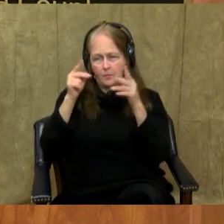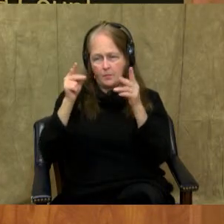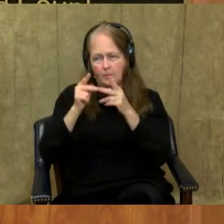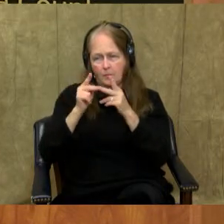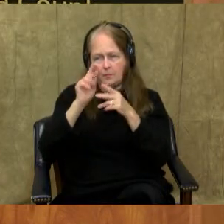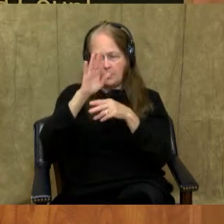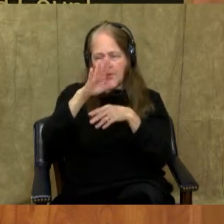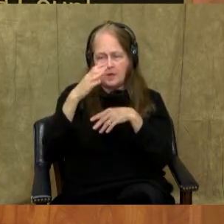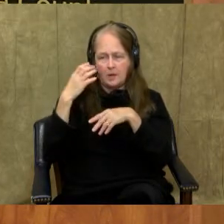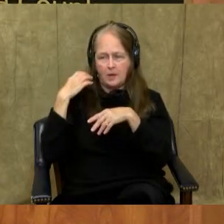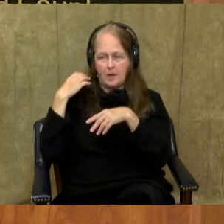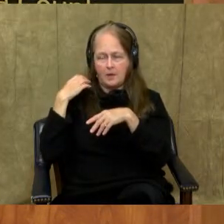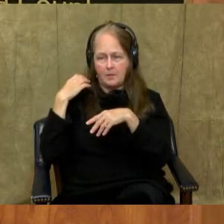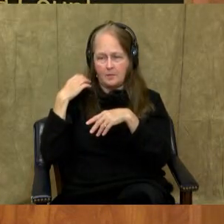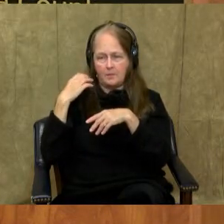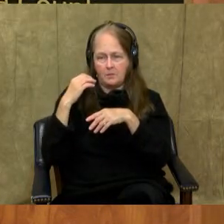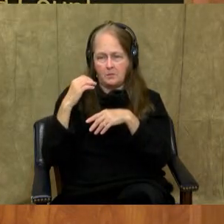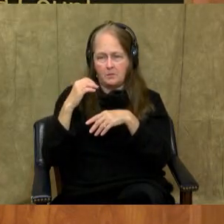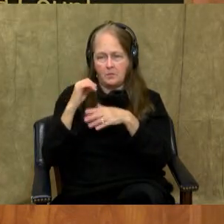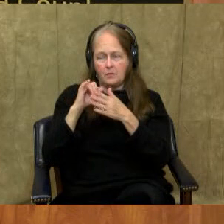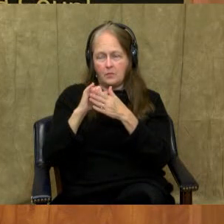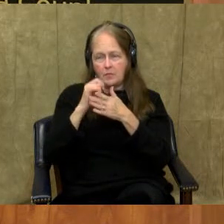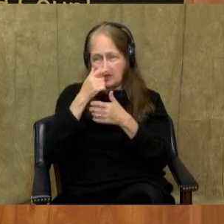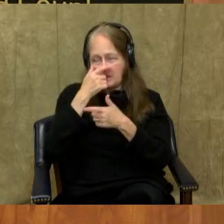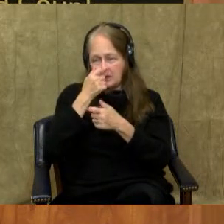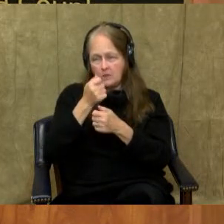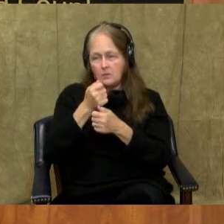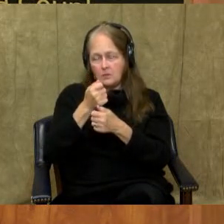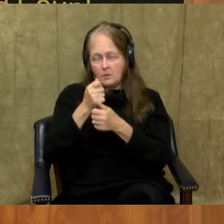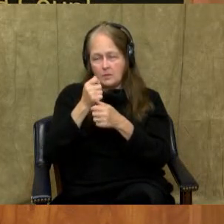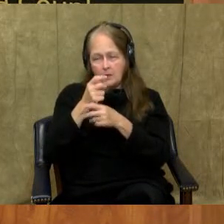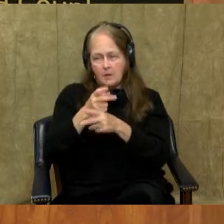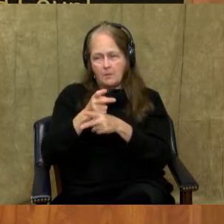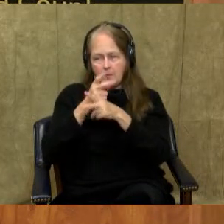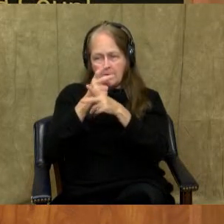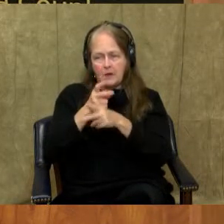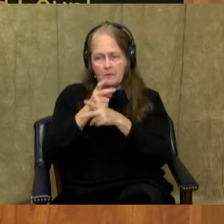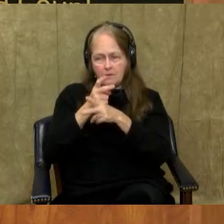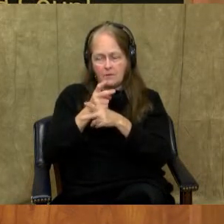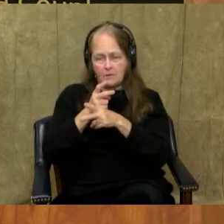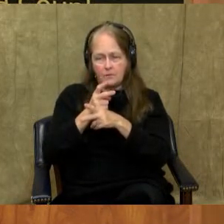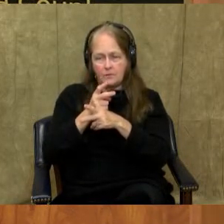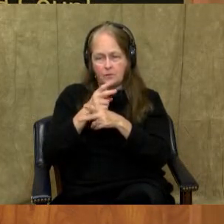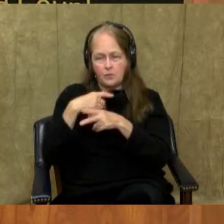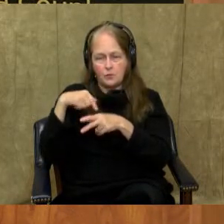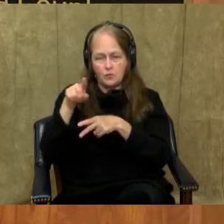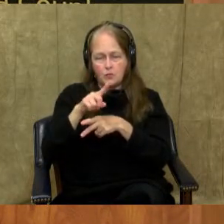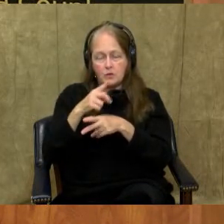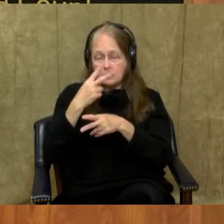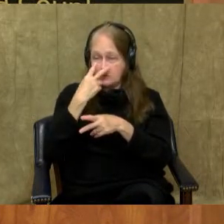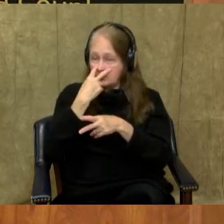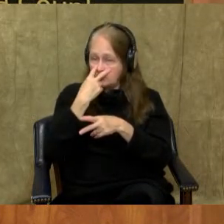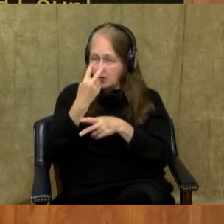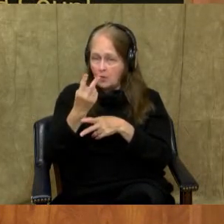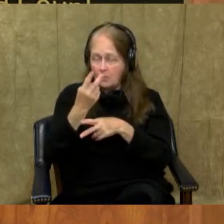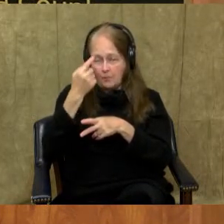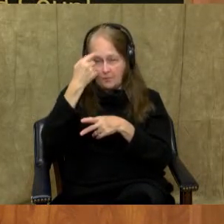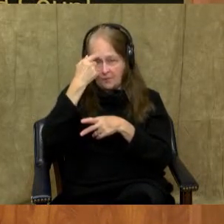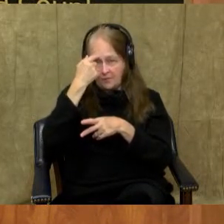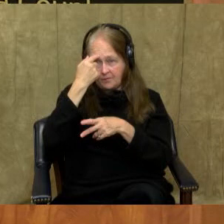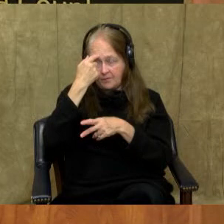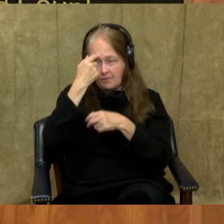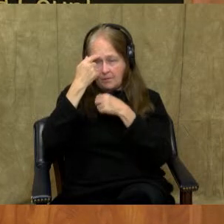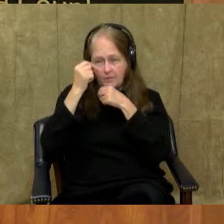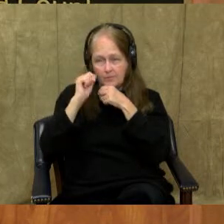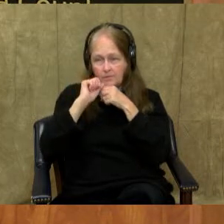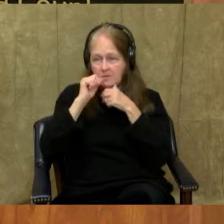their capital, Pyongyang. Okay? So we have to be careful in our interpretations. If you just saw this, you may assume